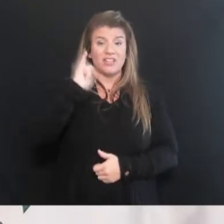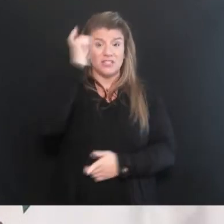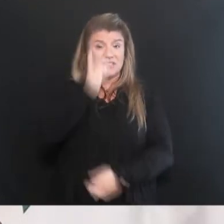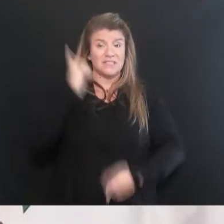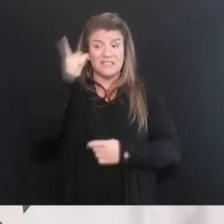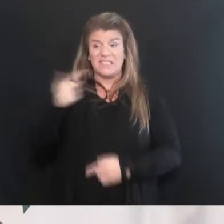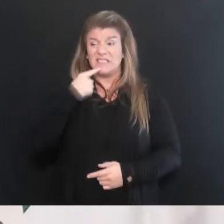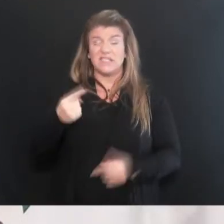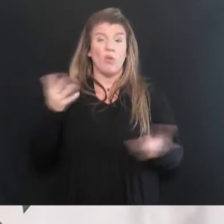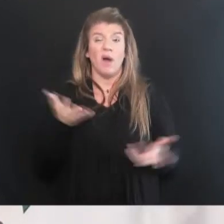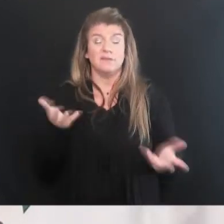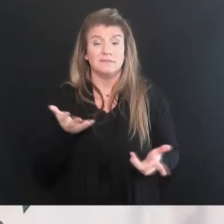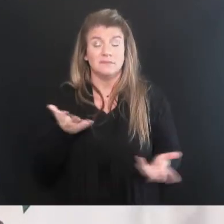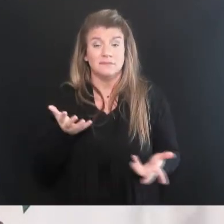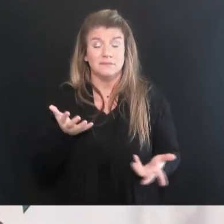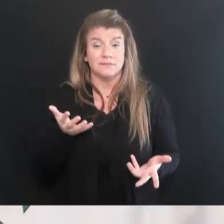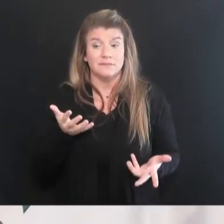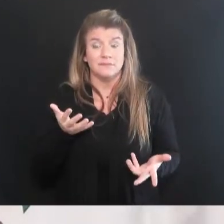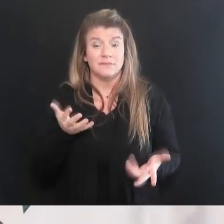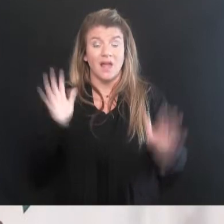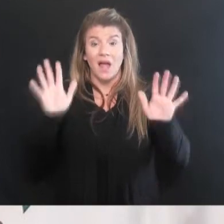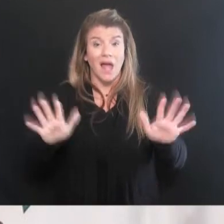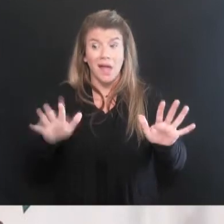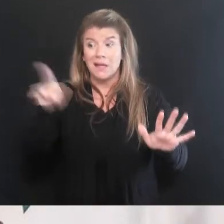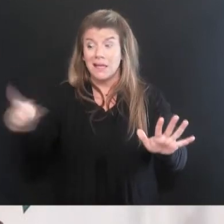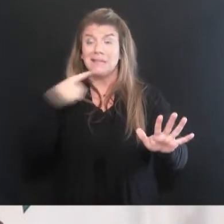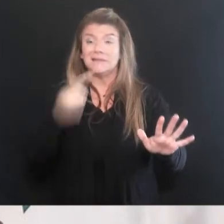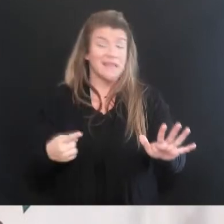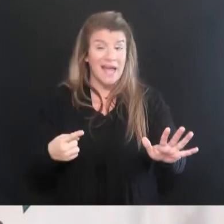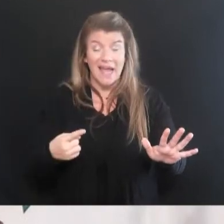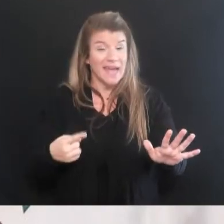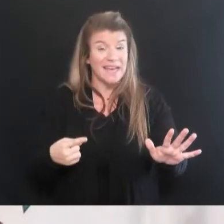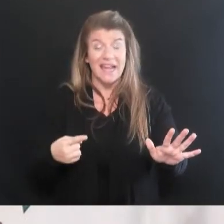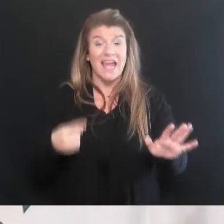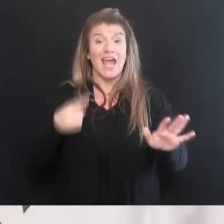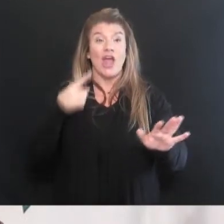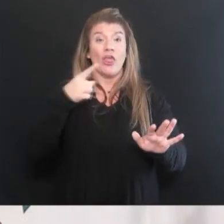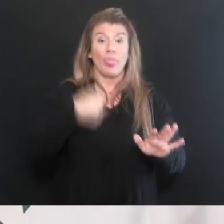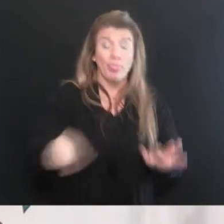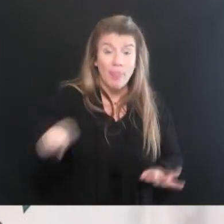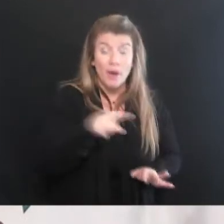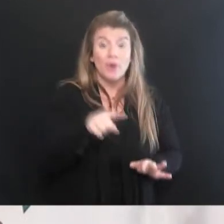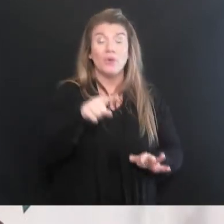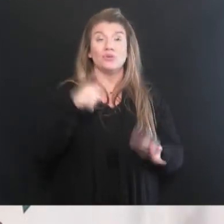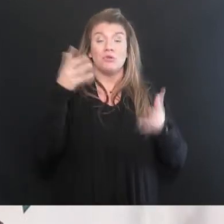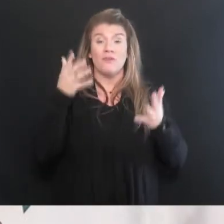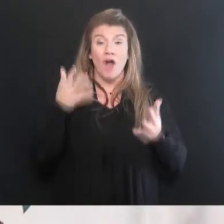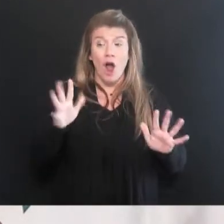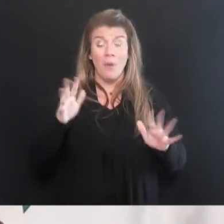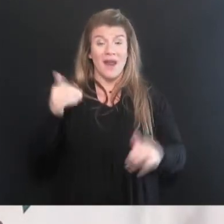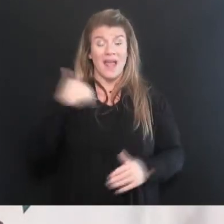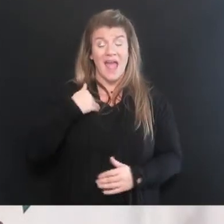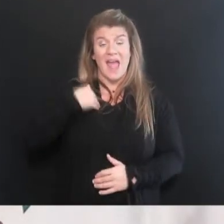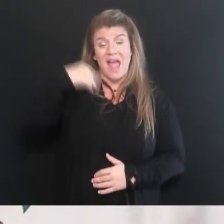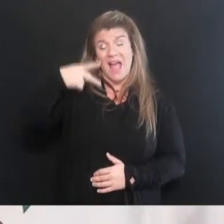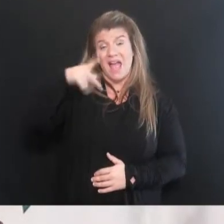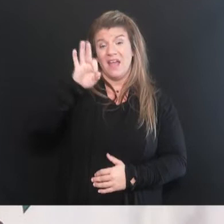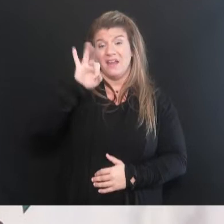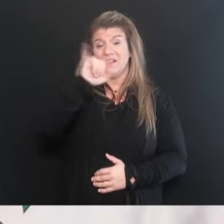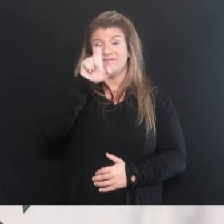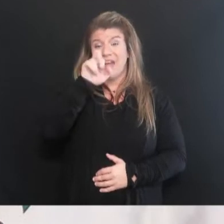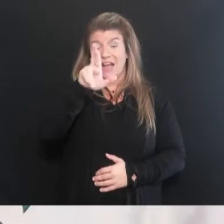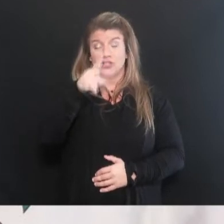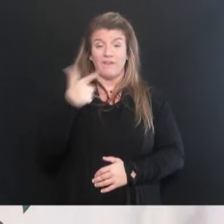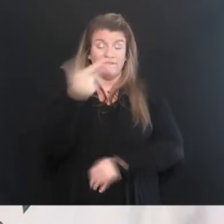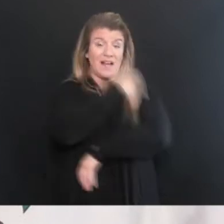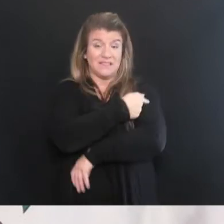say? Absolutely, hands down, those that have had the Pfizer vaccine,